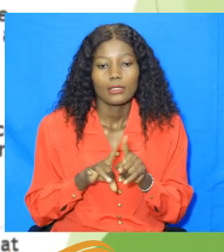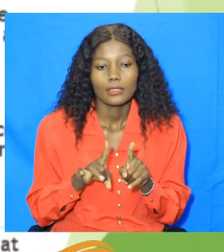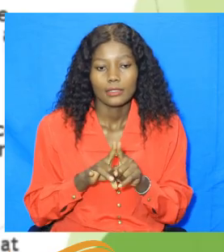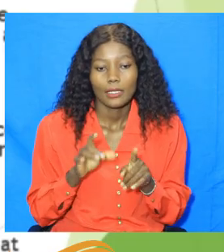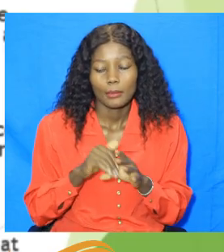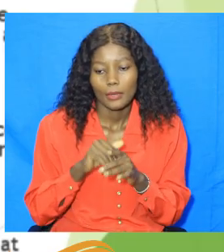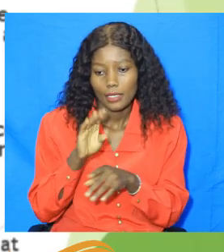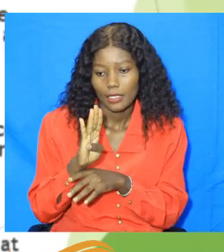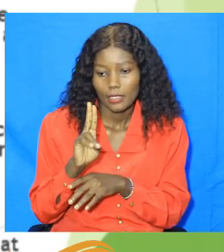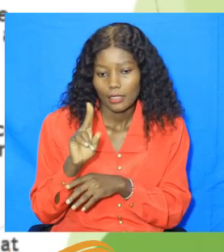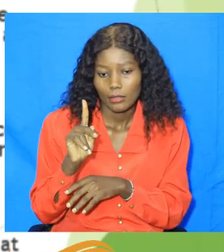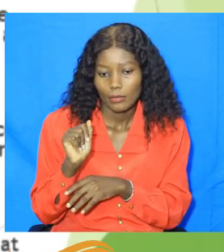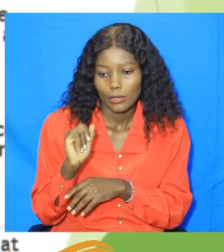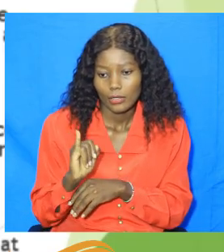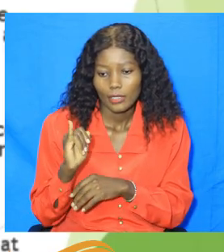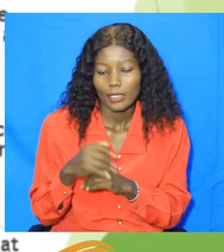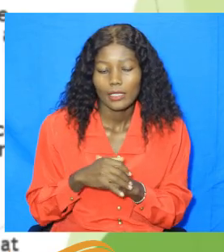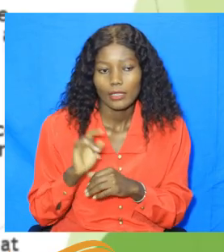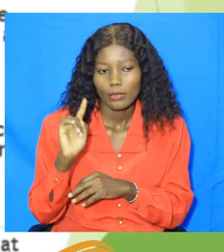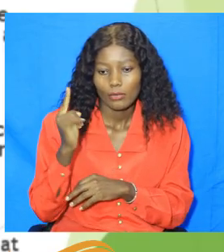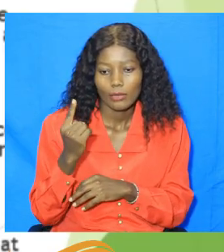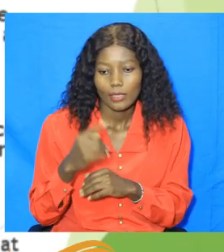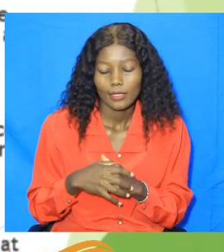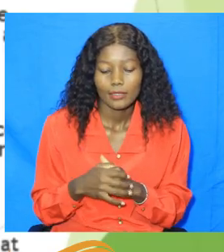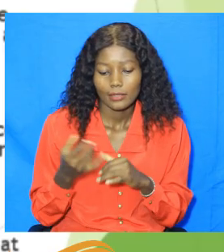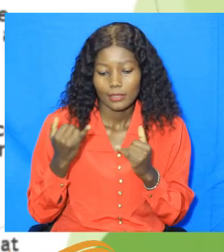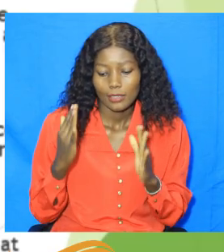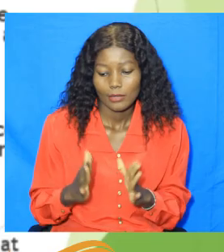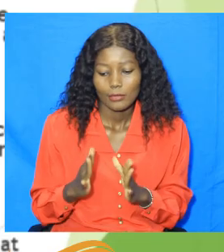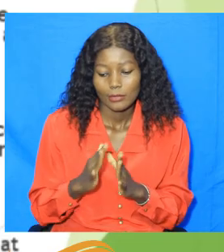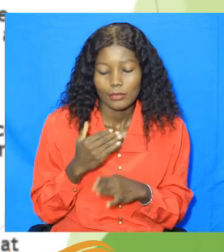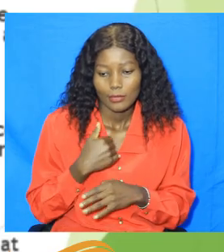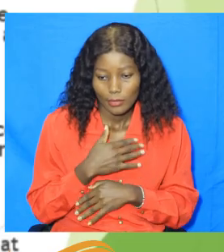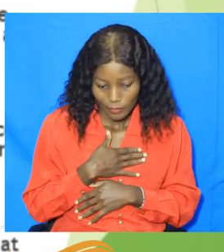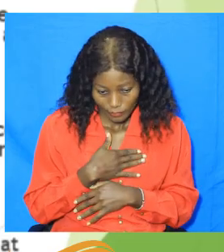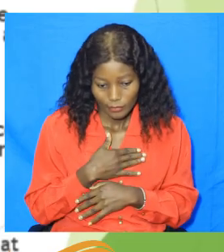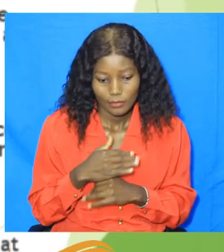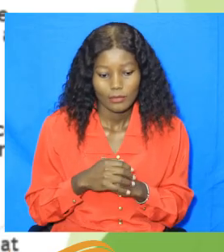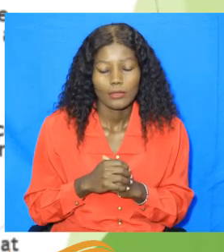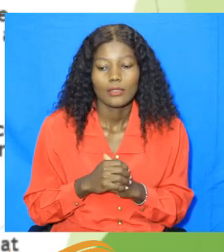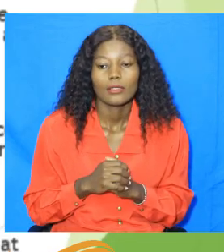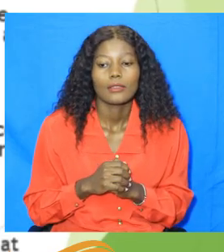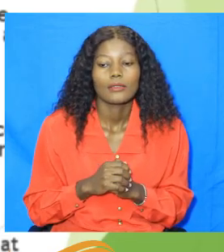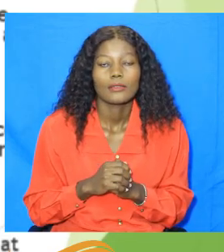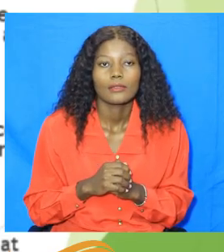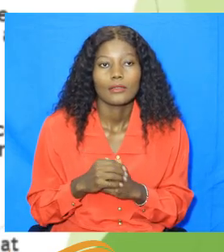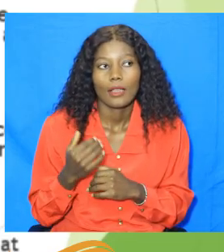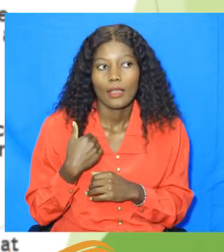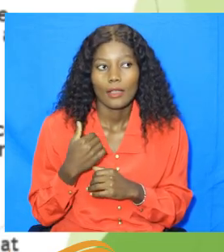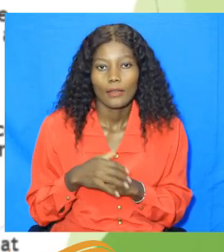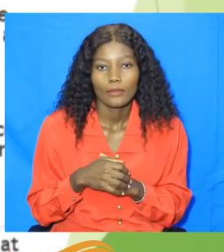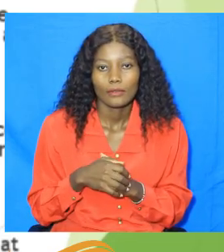in bunkai, once an athlete has been downed, the athlete has to raise up